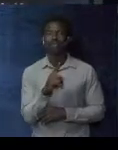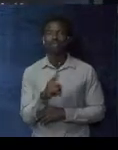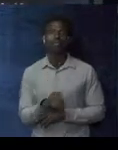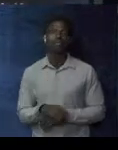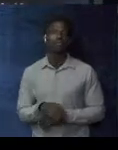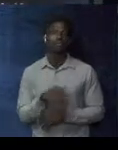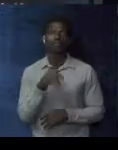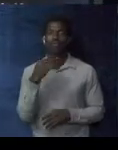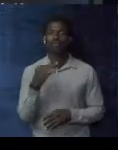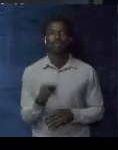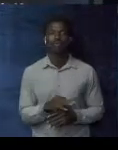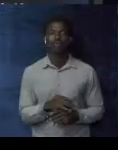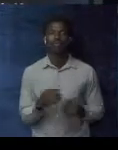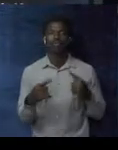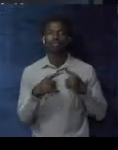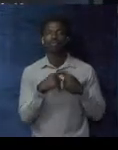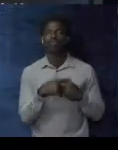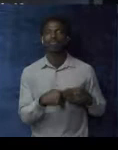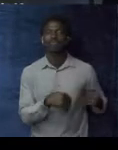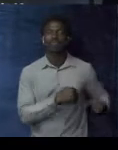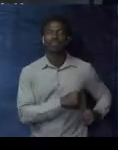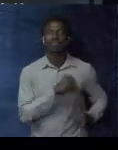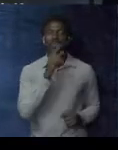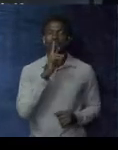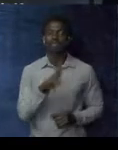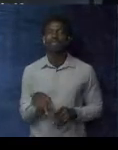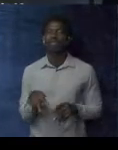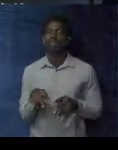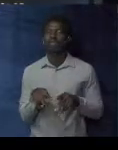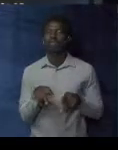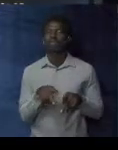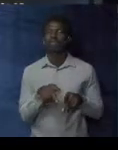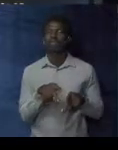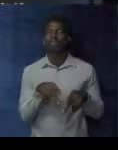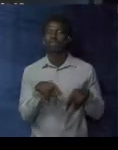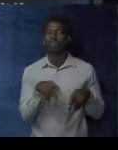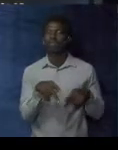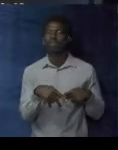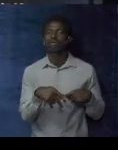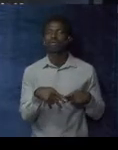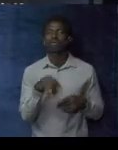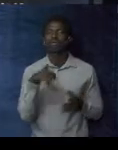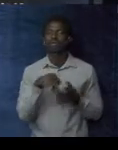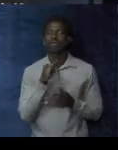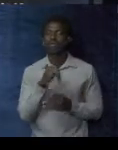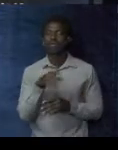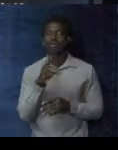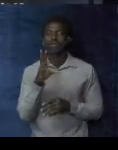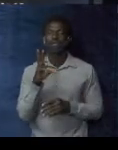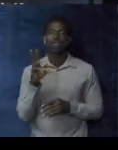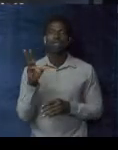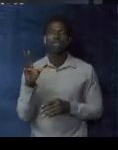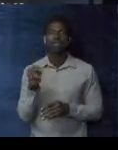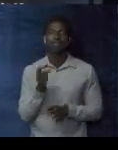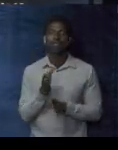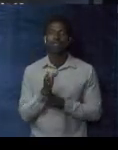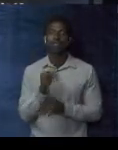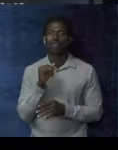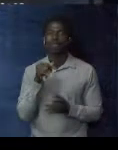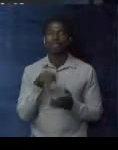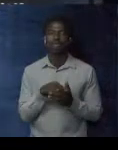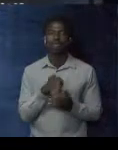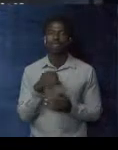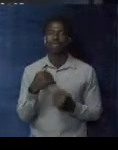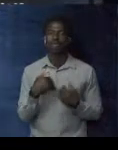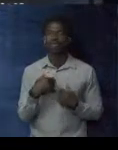Only one pair of opposite sides are parallel. It has no line of symmetry. It has three sides instead